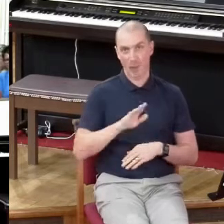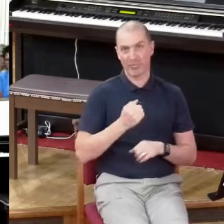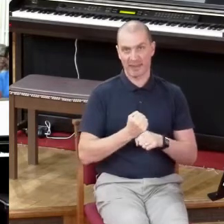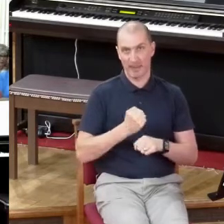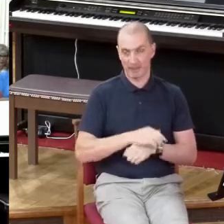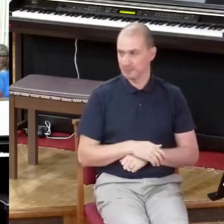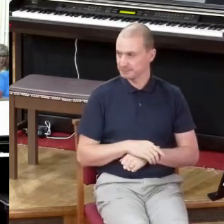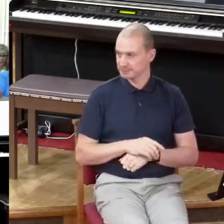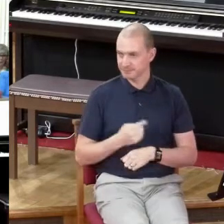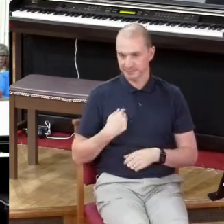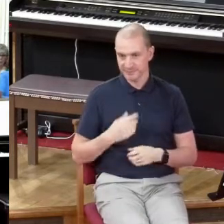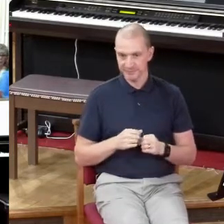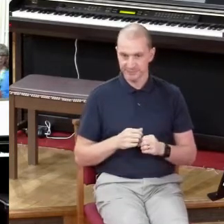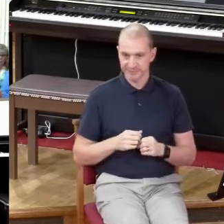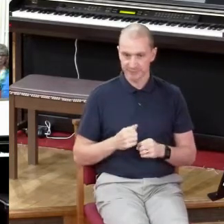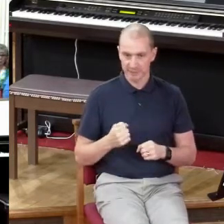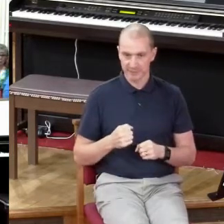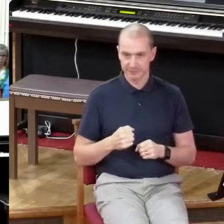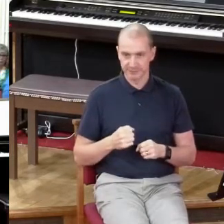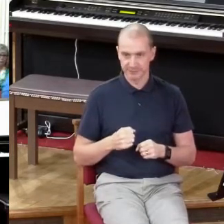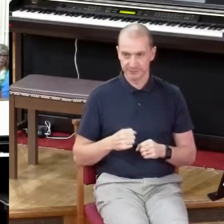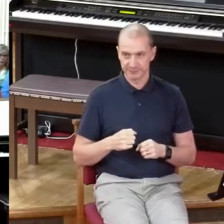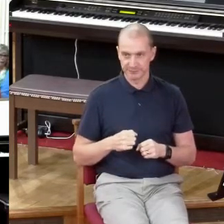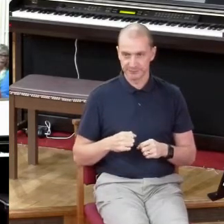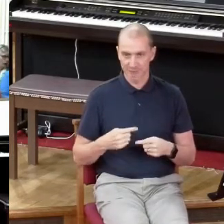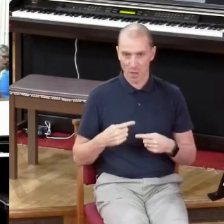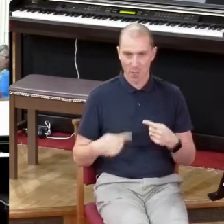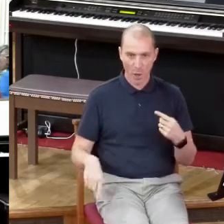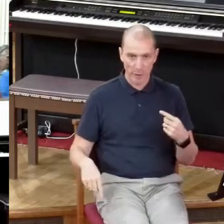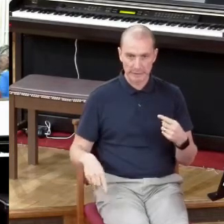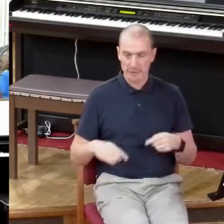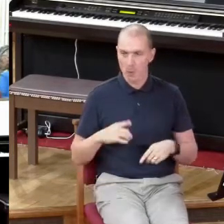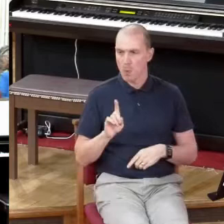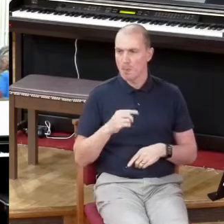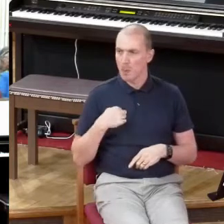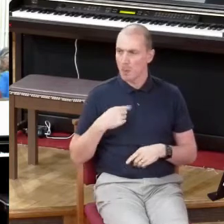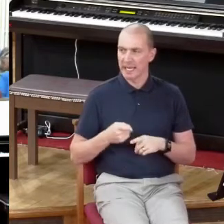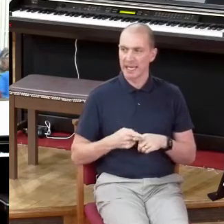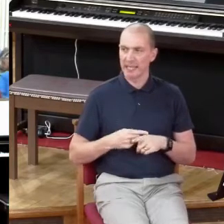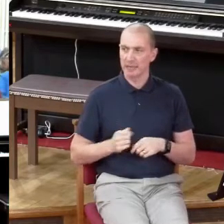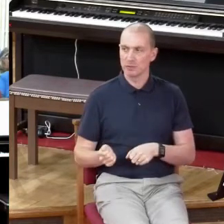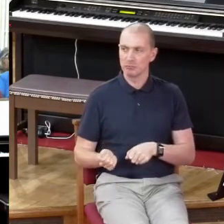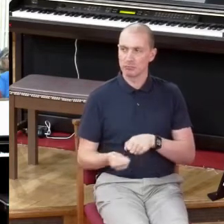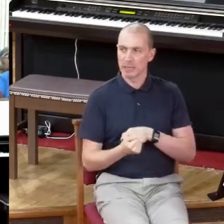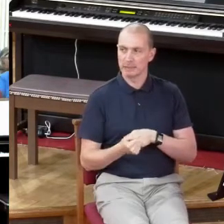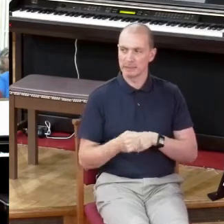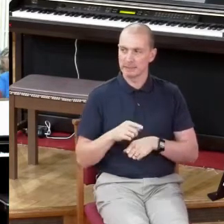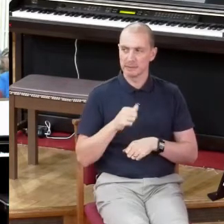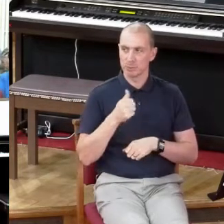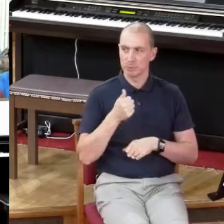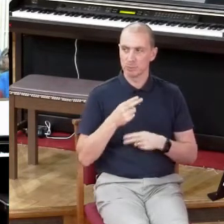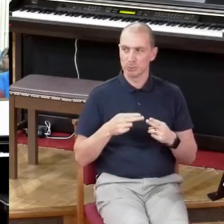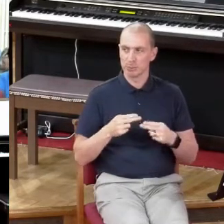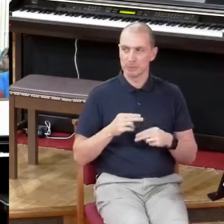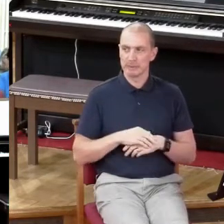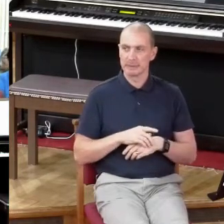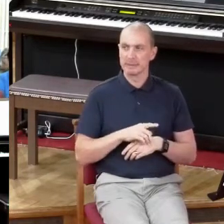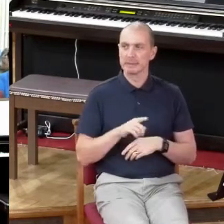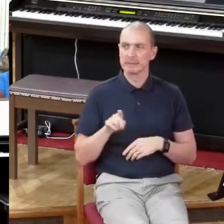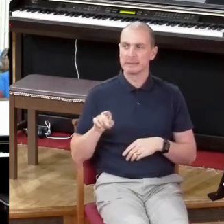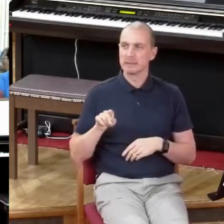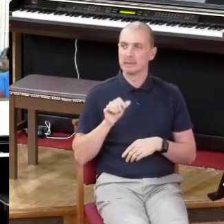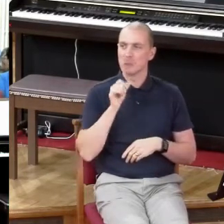They lost, didn't they? That was bad news. What about England playing the cricket today? That's not good news either, is it? Anybody bother with